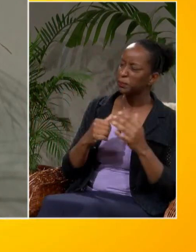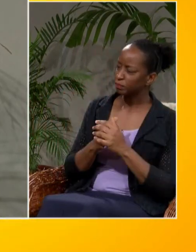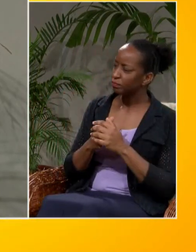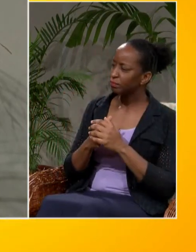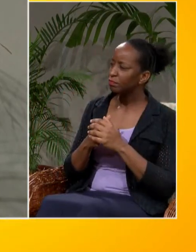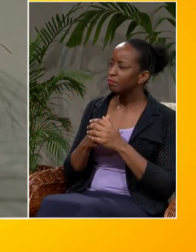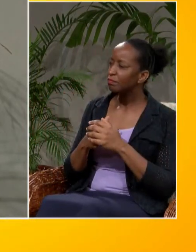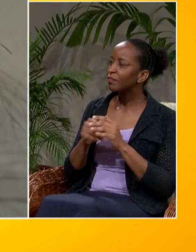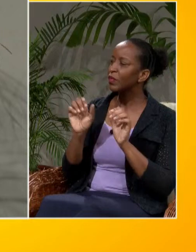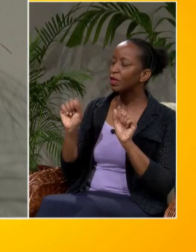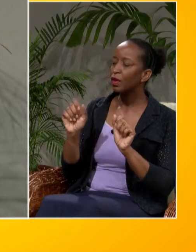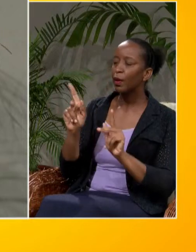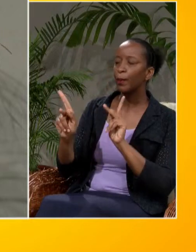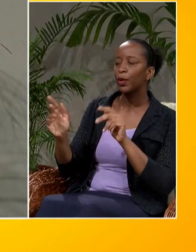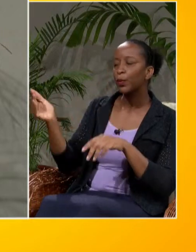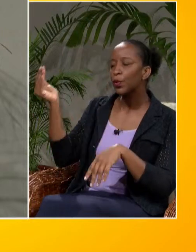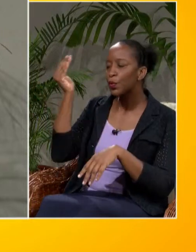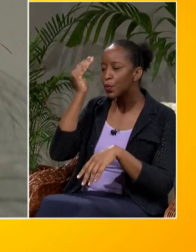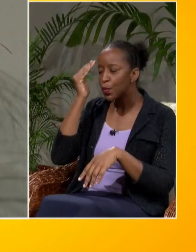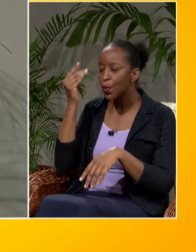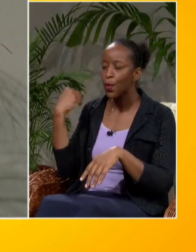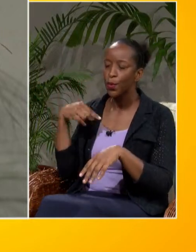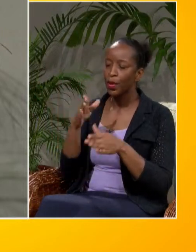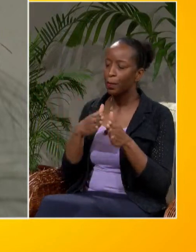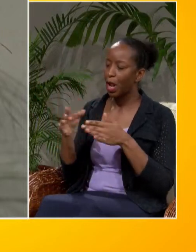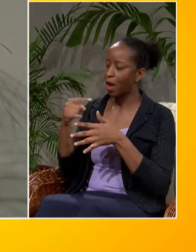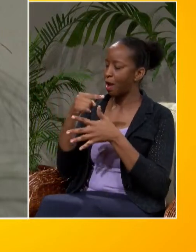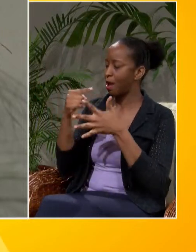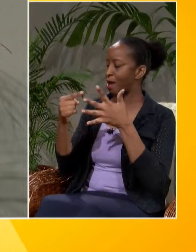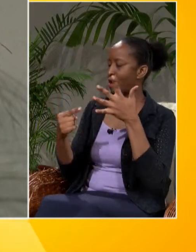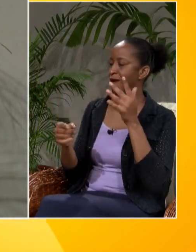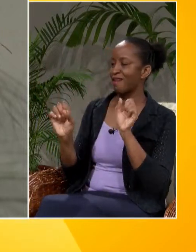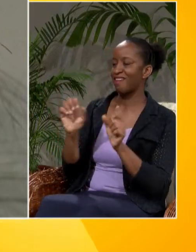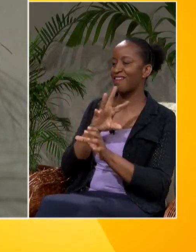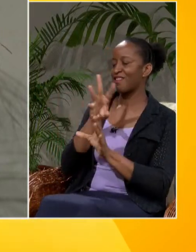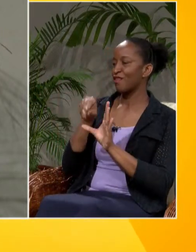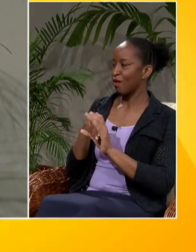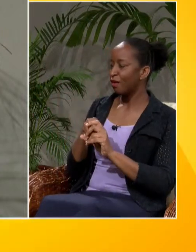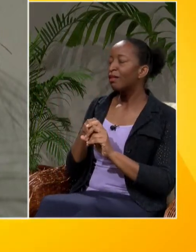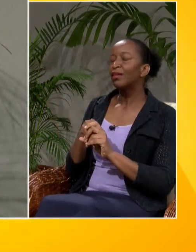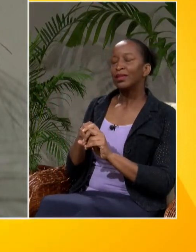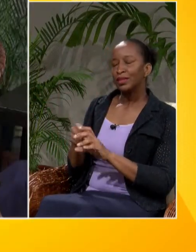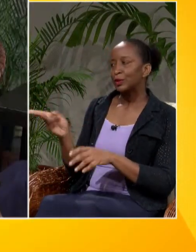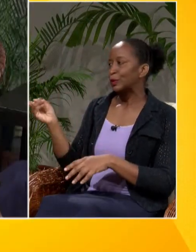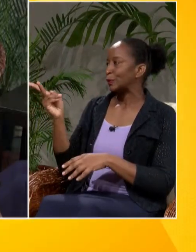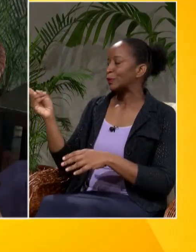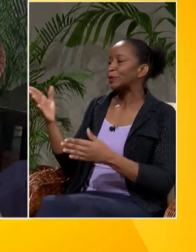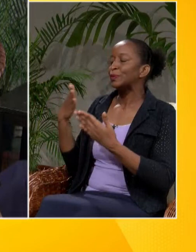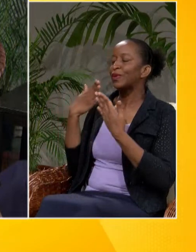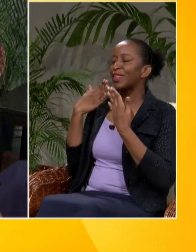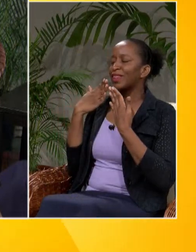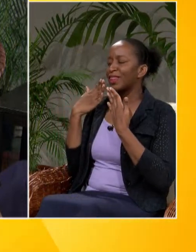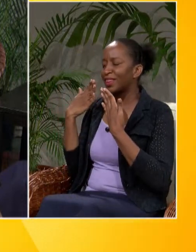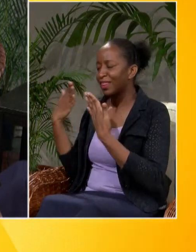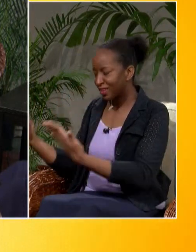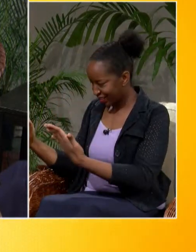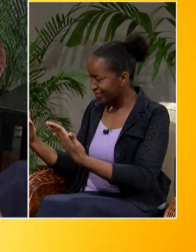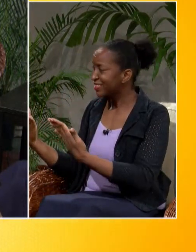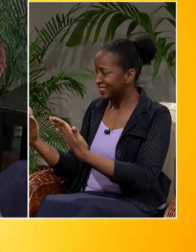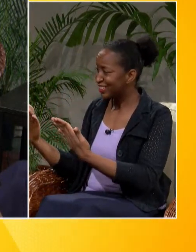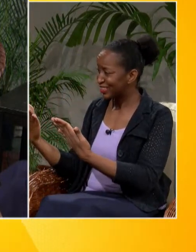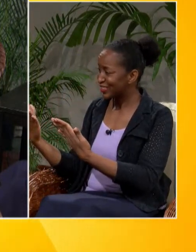idea of what we are planning to do and they can get involved with us as well. All right, I want to thank you ladies so much for coming in